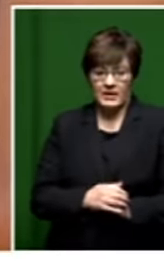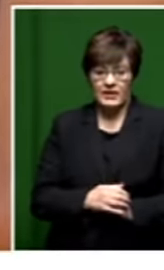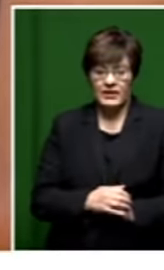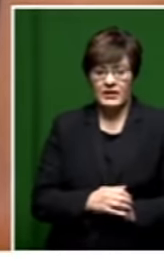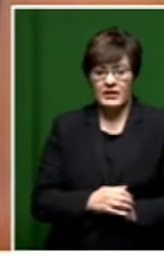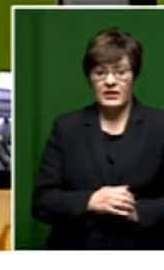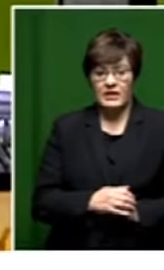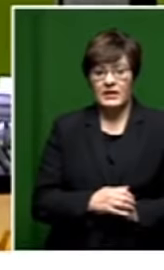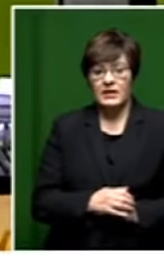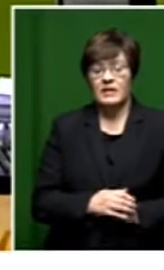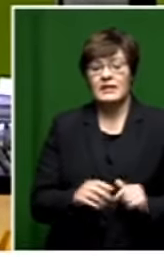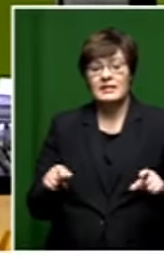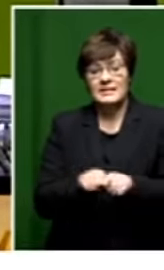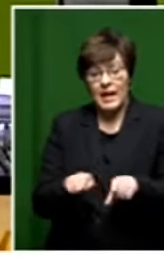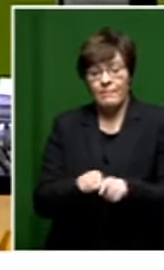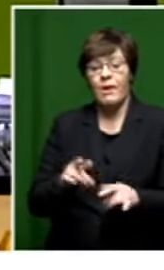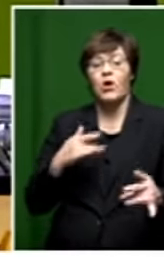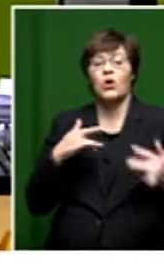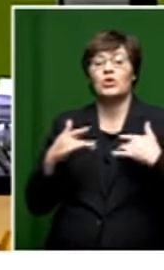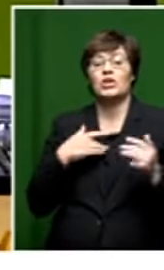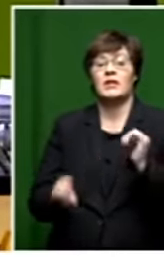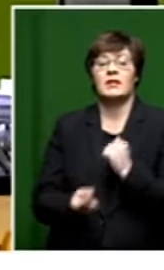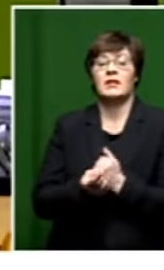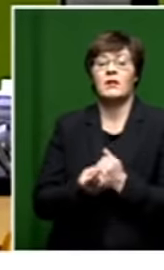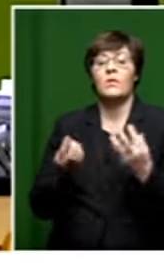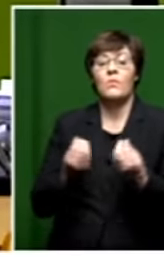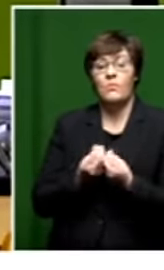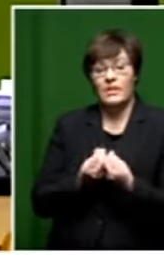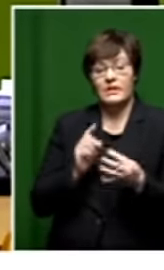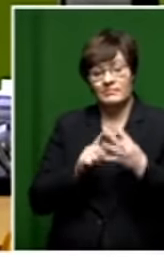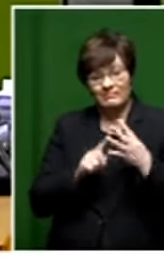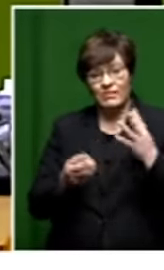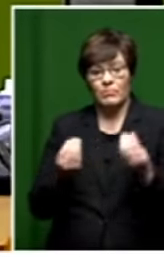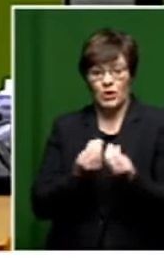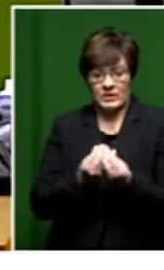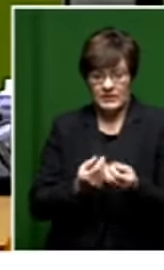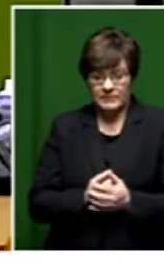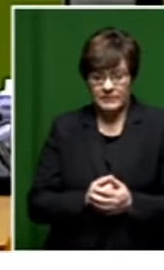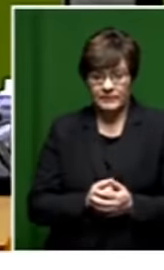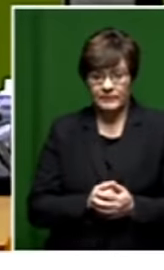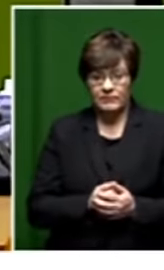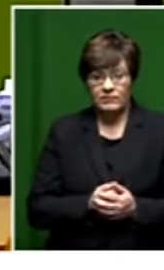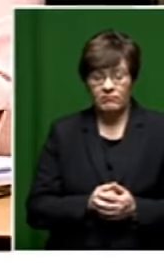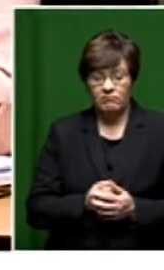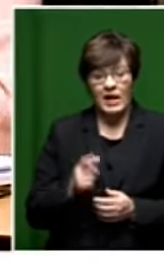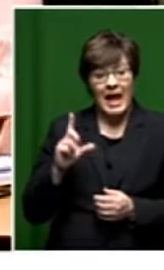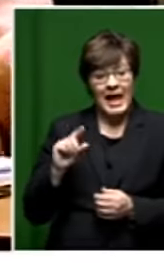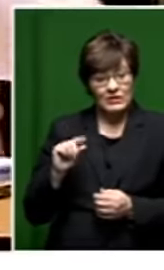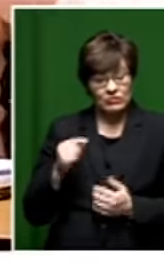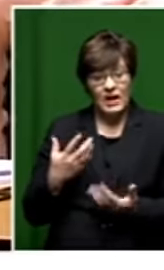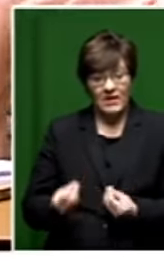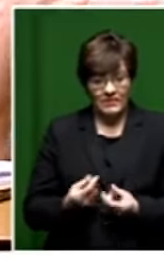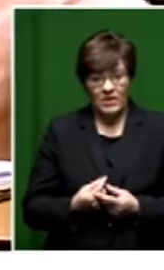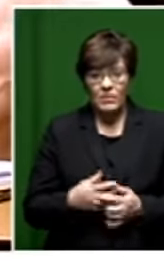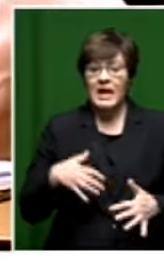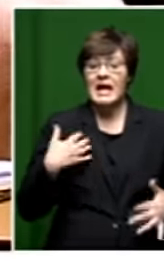as well as be able to raise concerns with the products that they get. But I think what is quite of interest for me and what